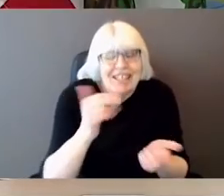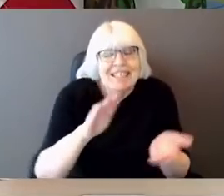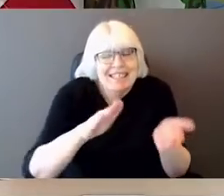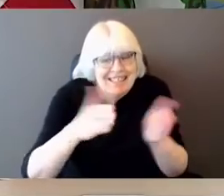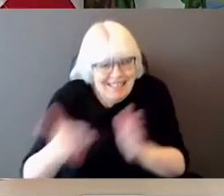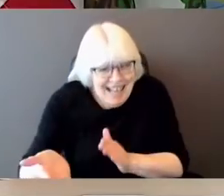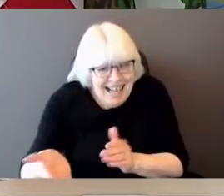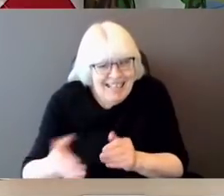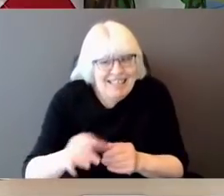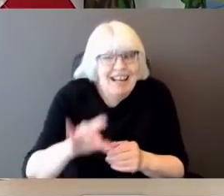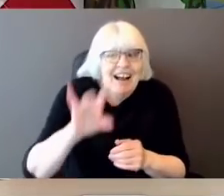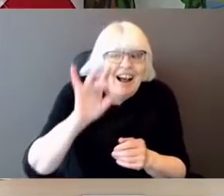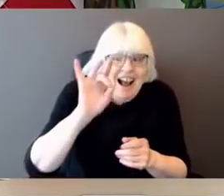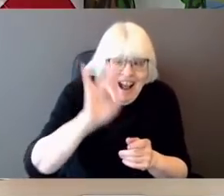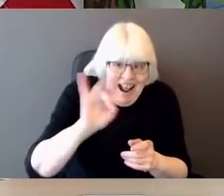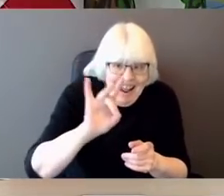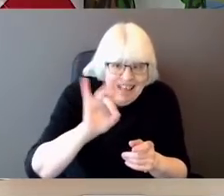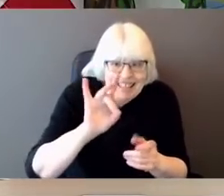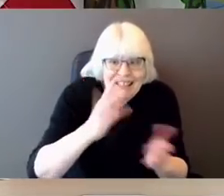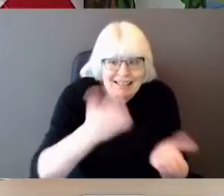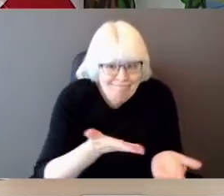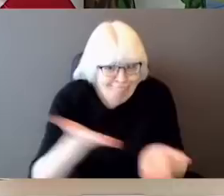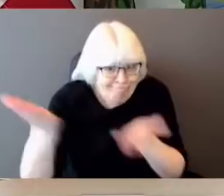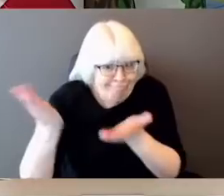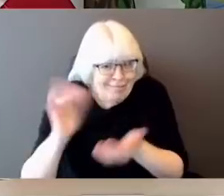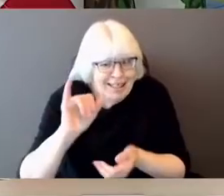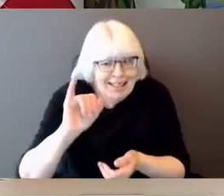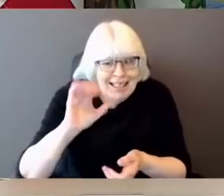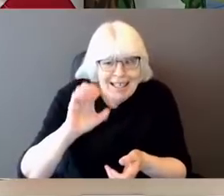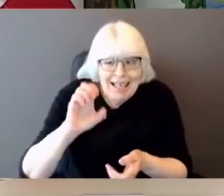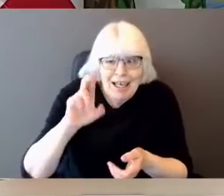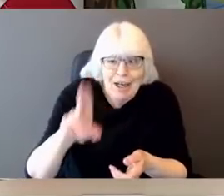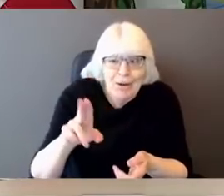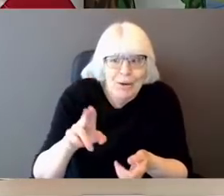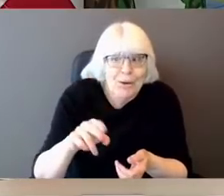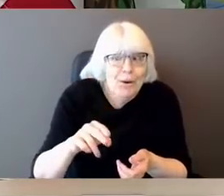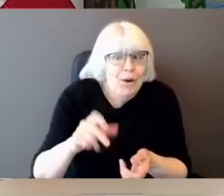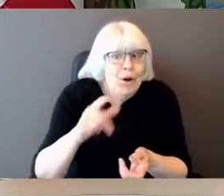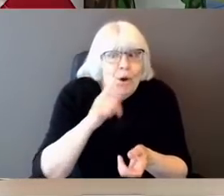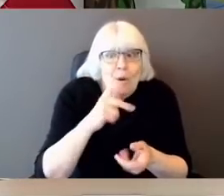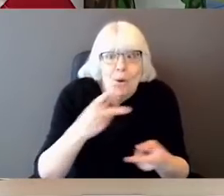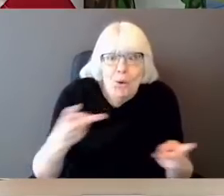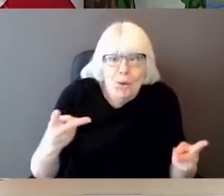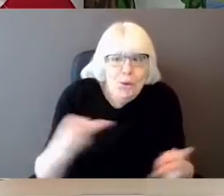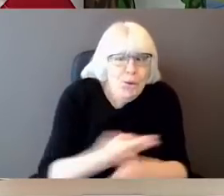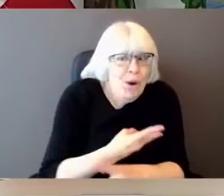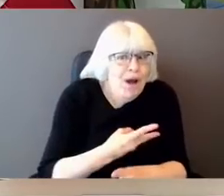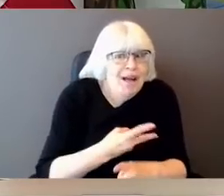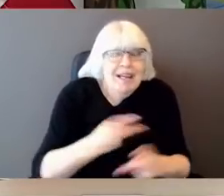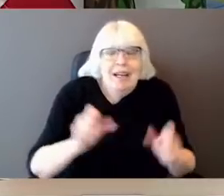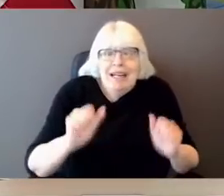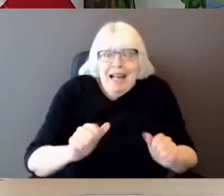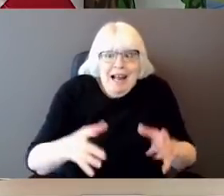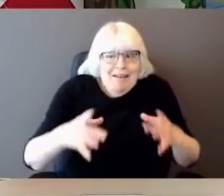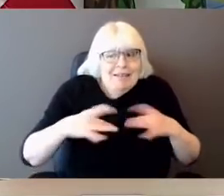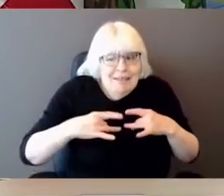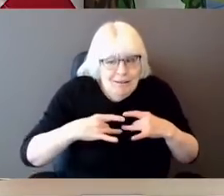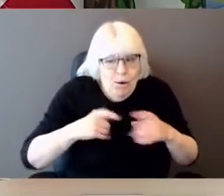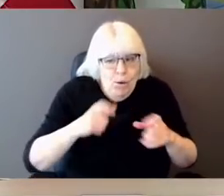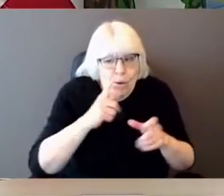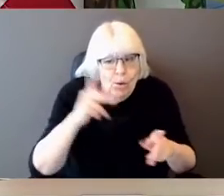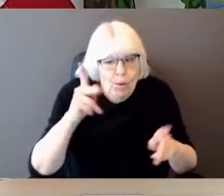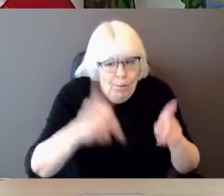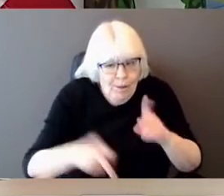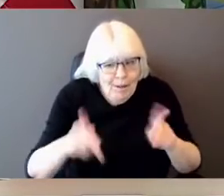to COVID-19 are our loved ones living in long-term and community care homes. They have a high rate of vaccine, including booster